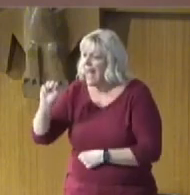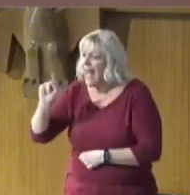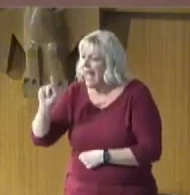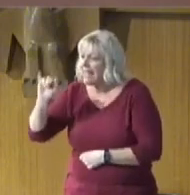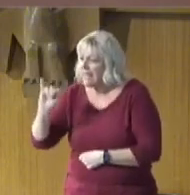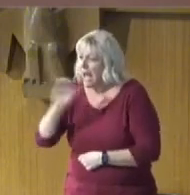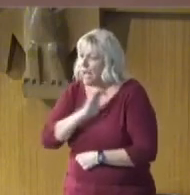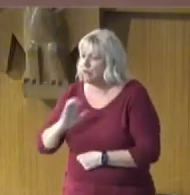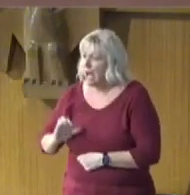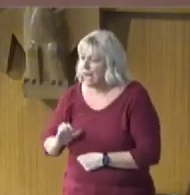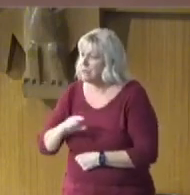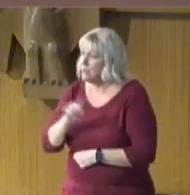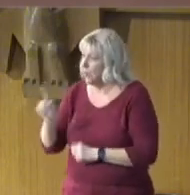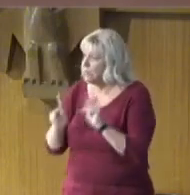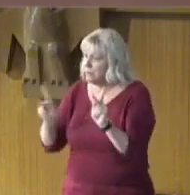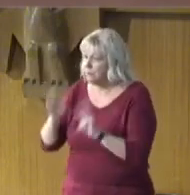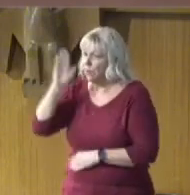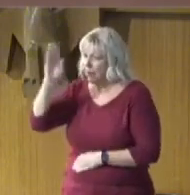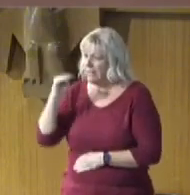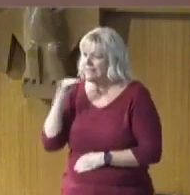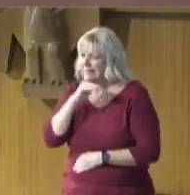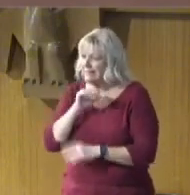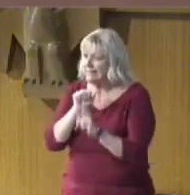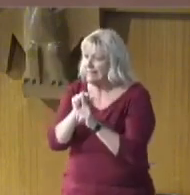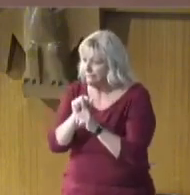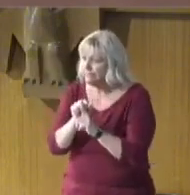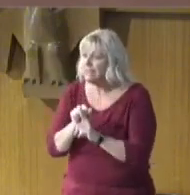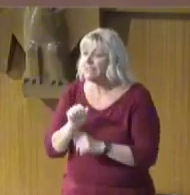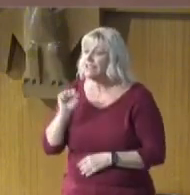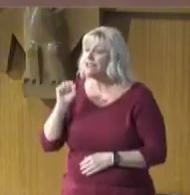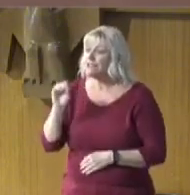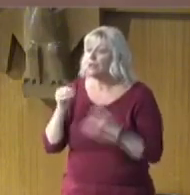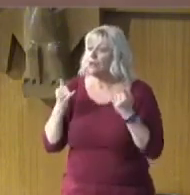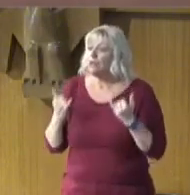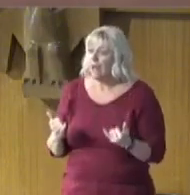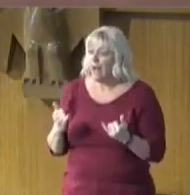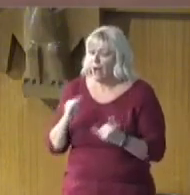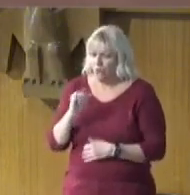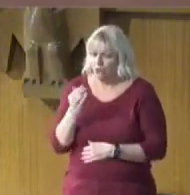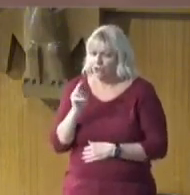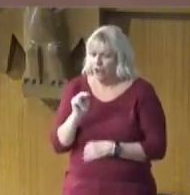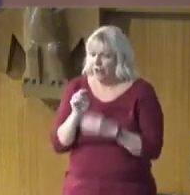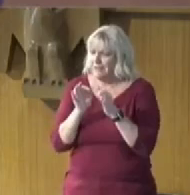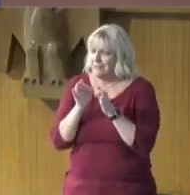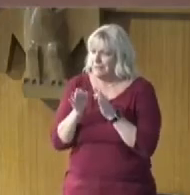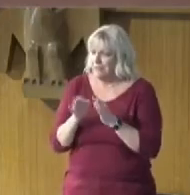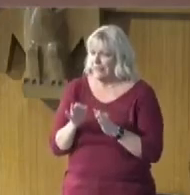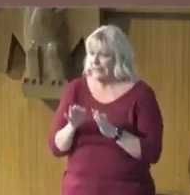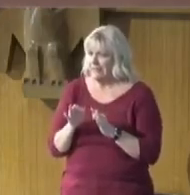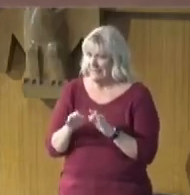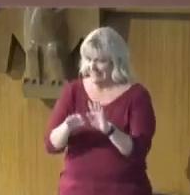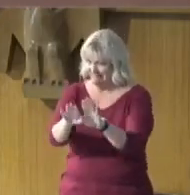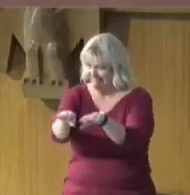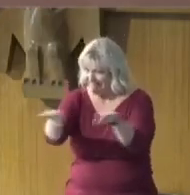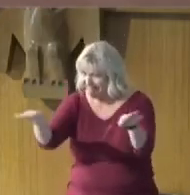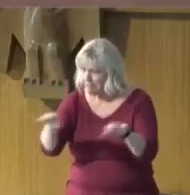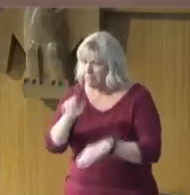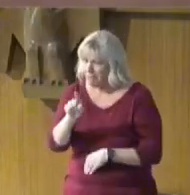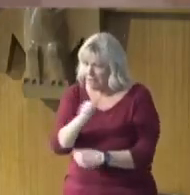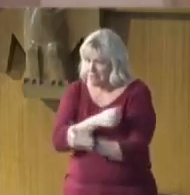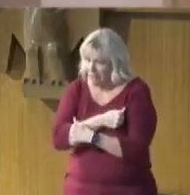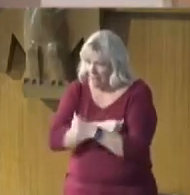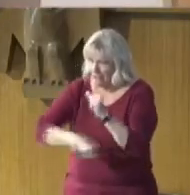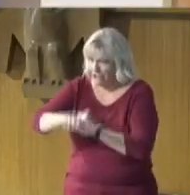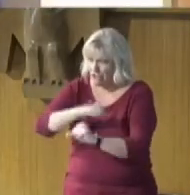They will deceive you. And so what John is telling us is that while he is imploring people to love one another, there